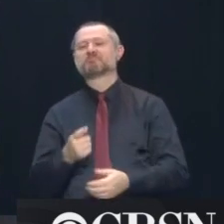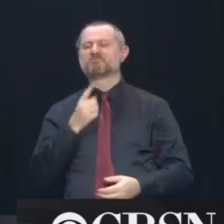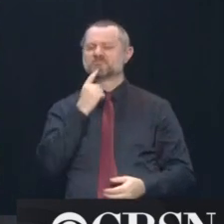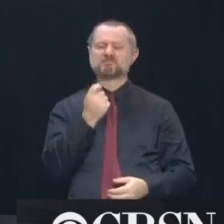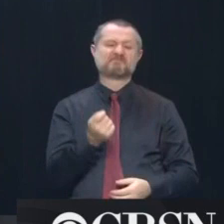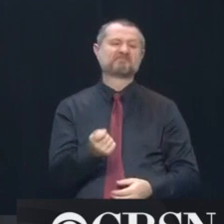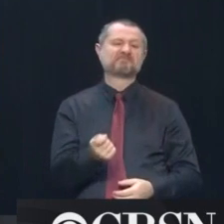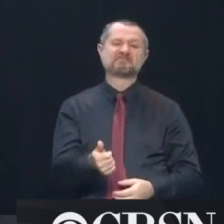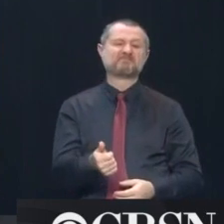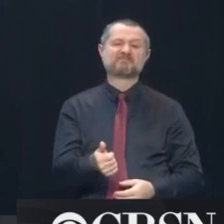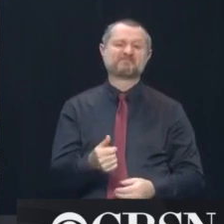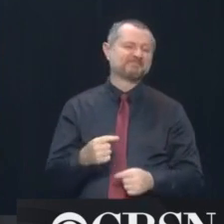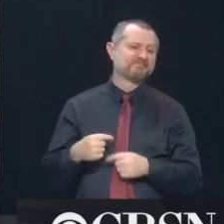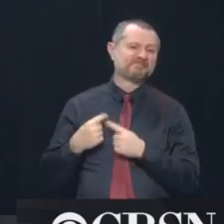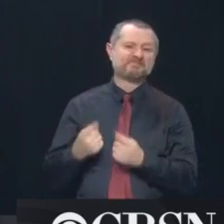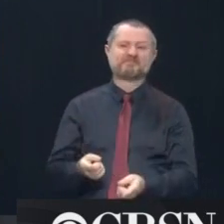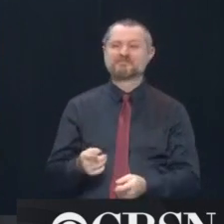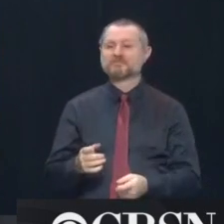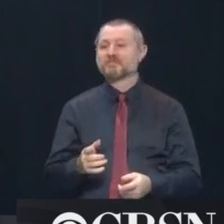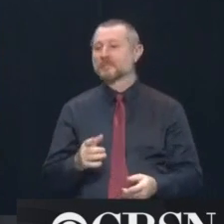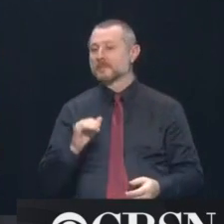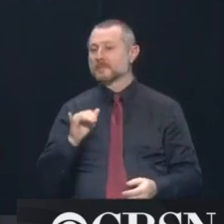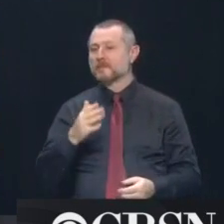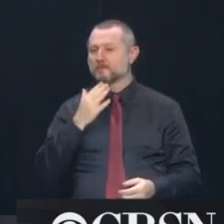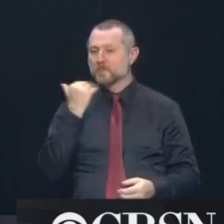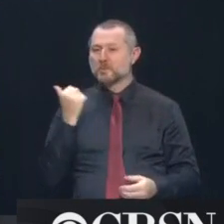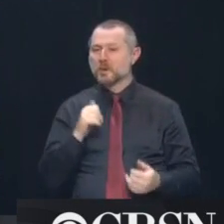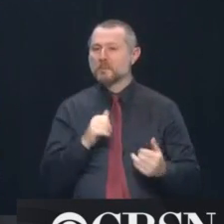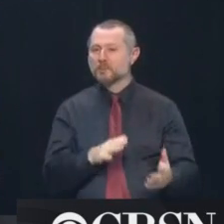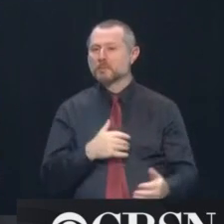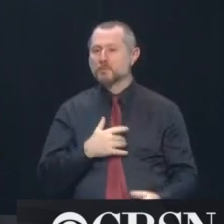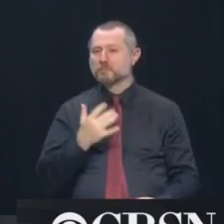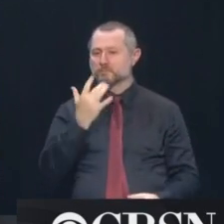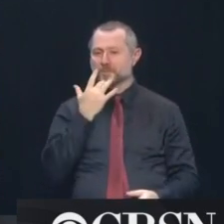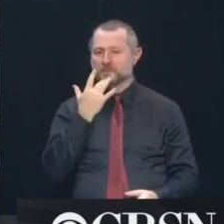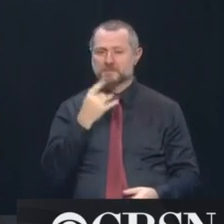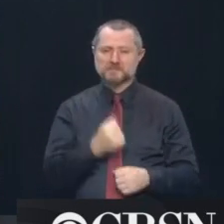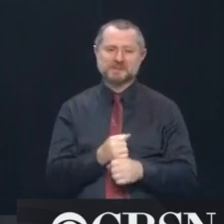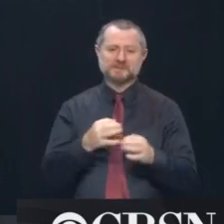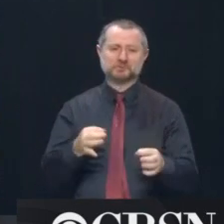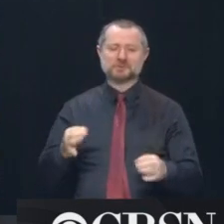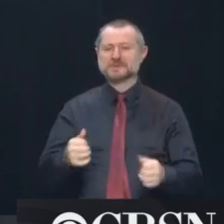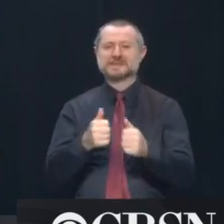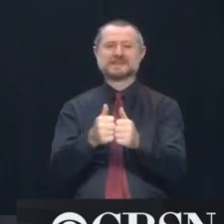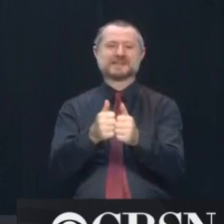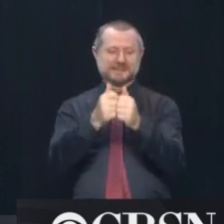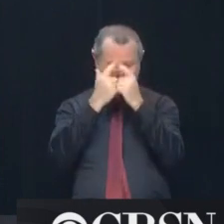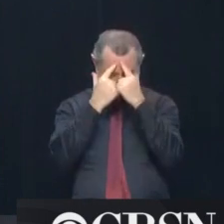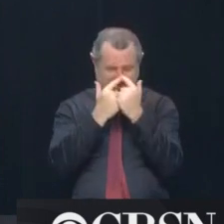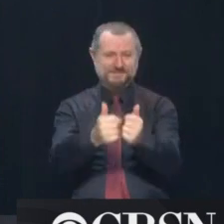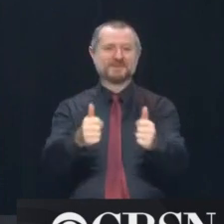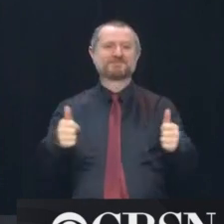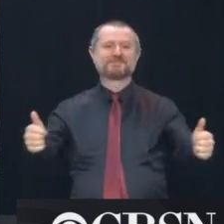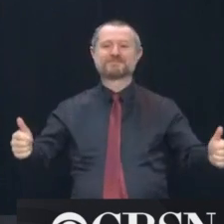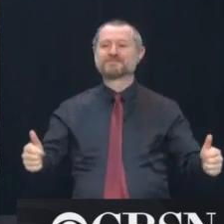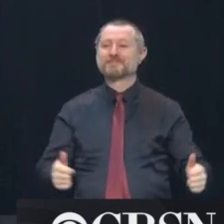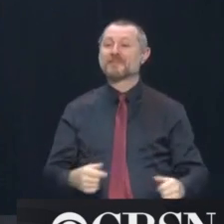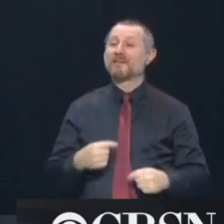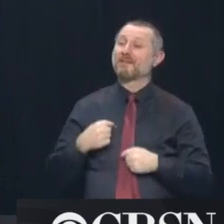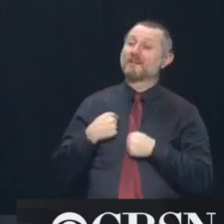always. Always. I have lamented about the lack of local government's